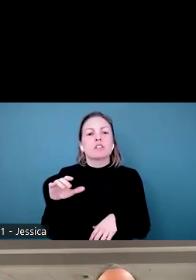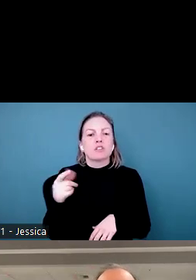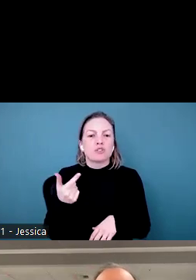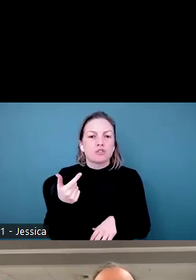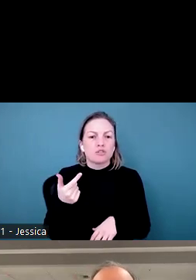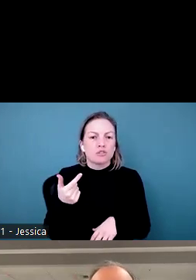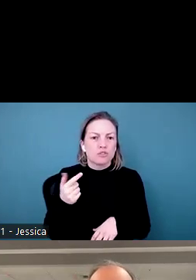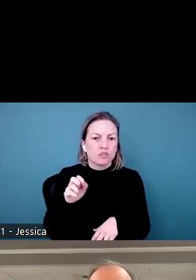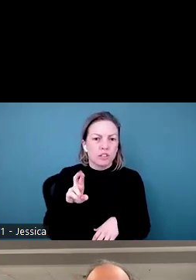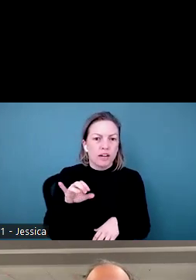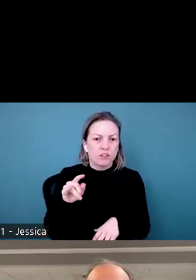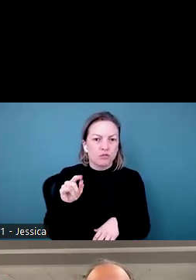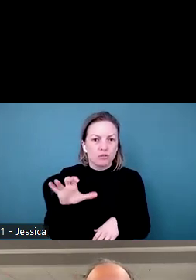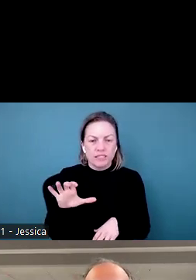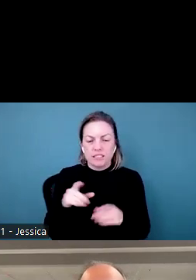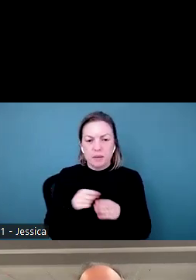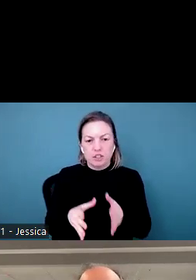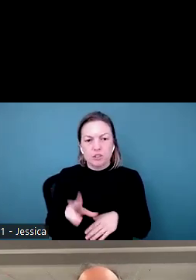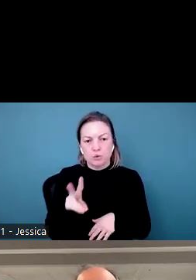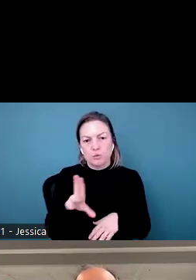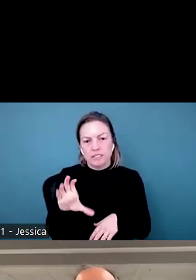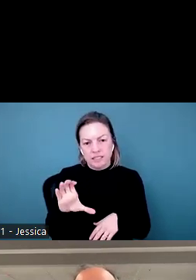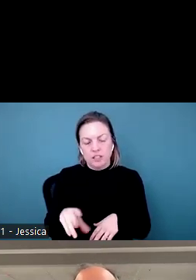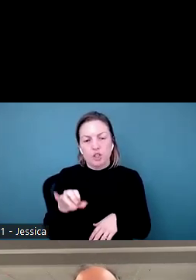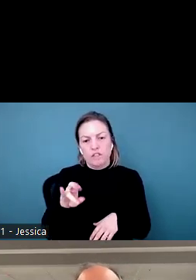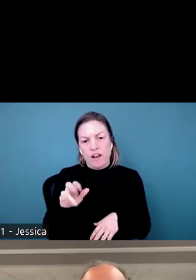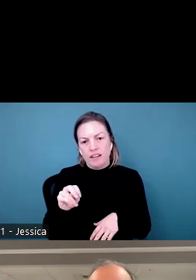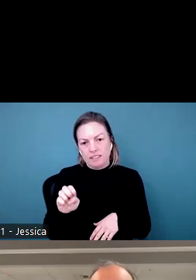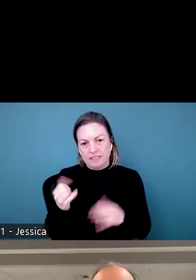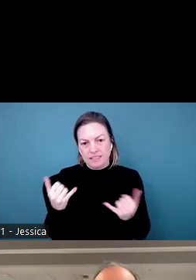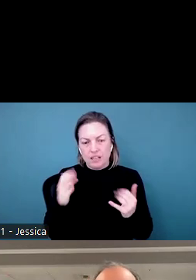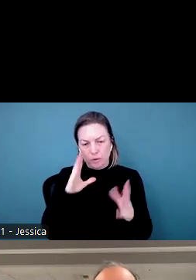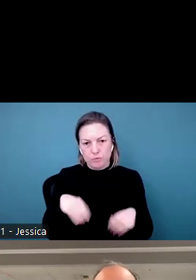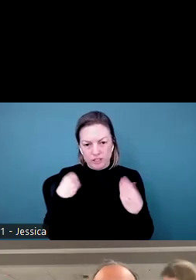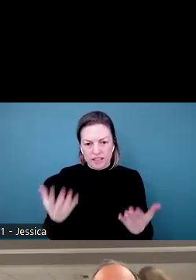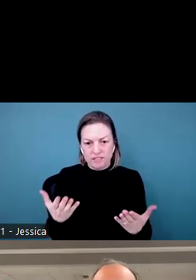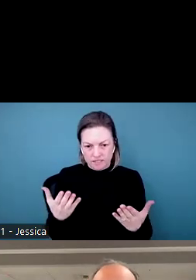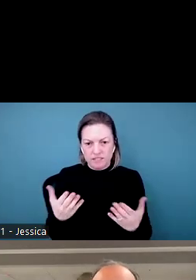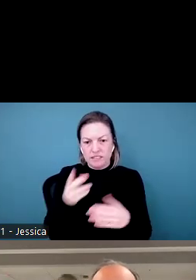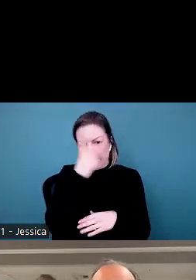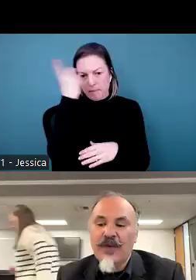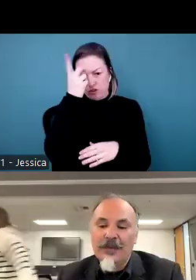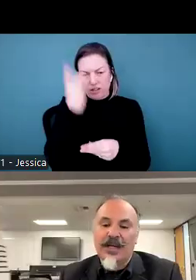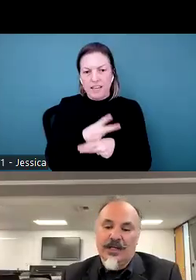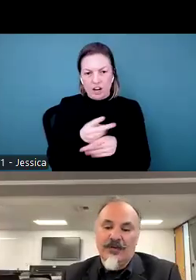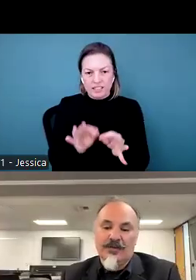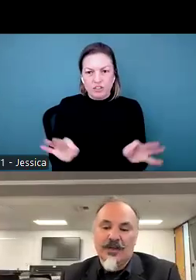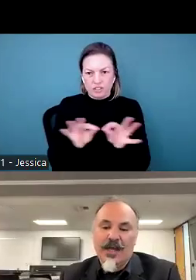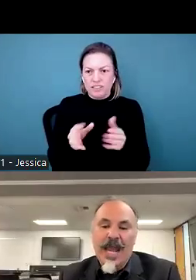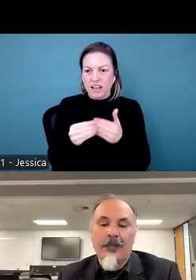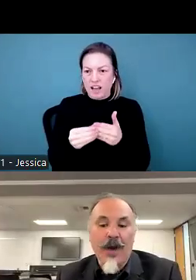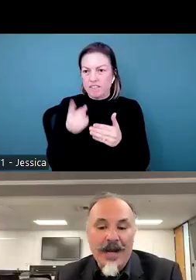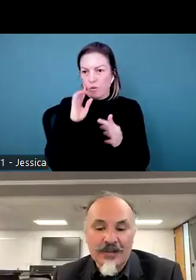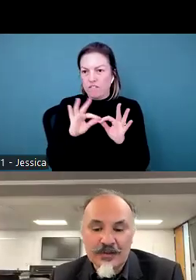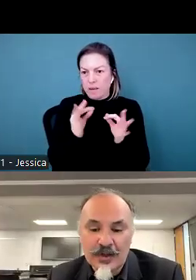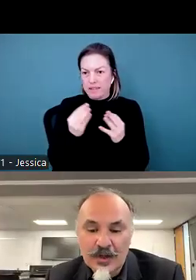UC Irvine. Today, they'll present Dementia Care Essentials, a guide for family caregivers,